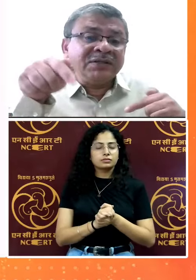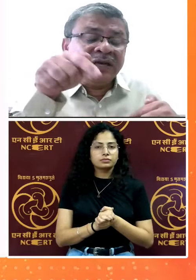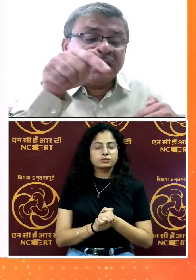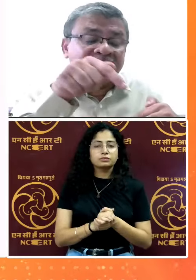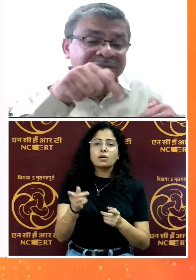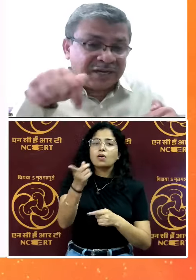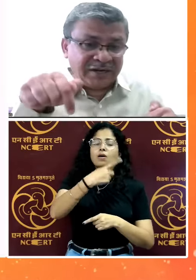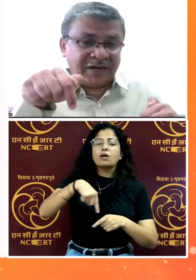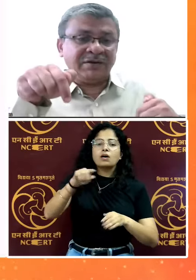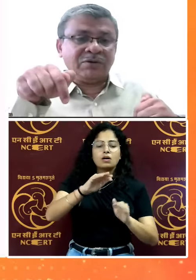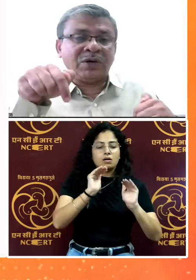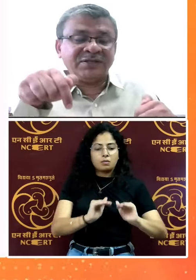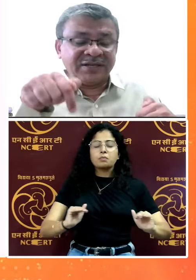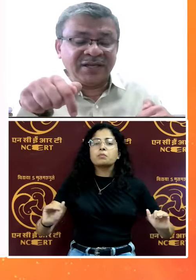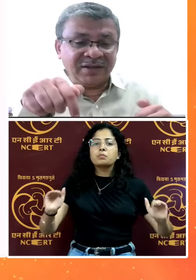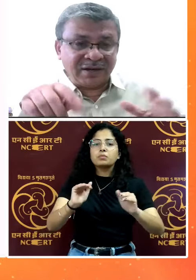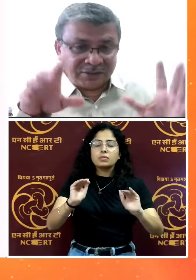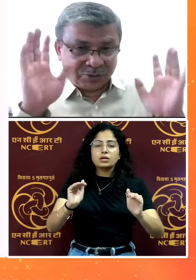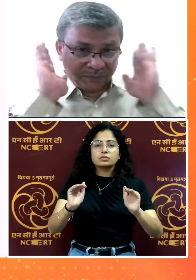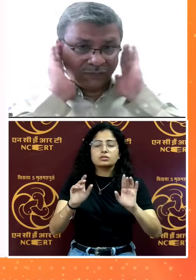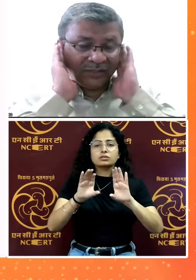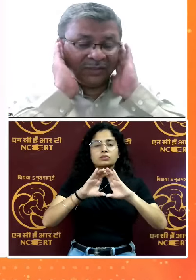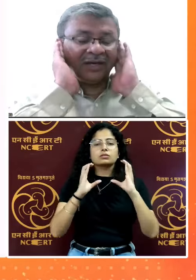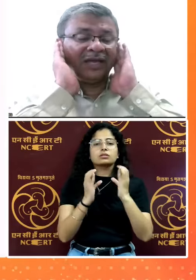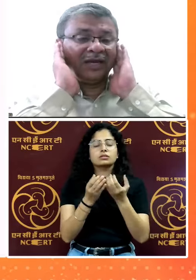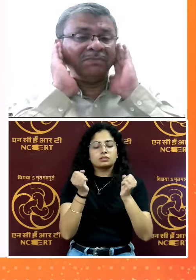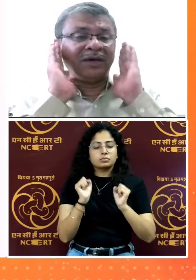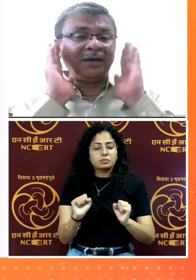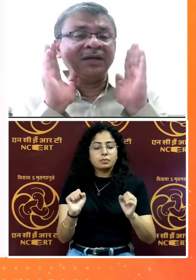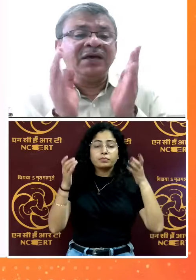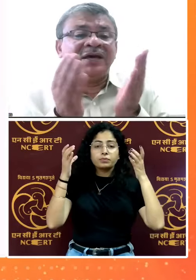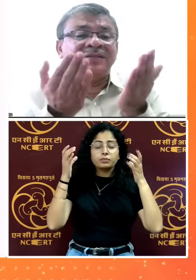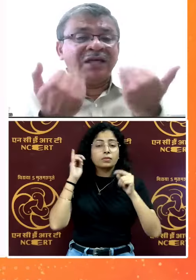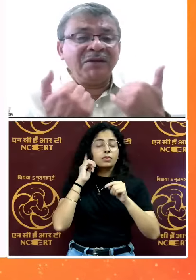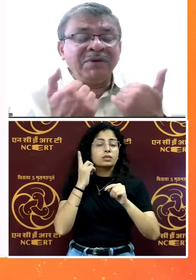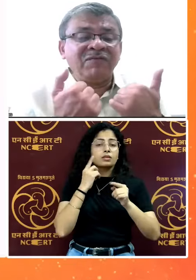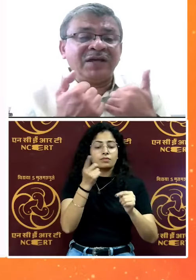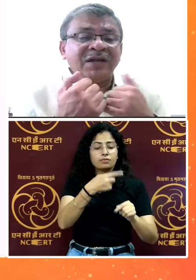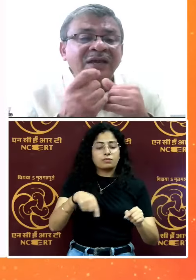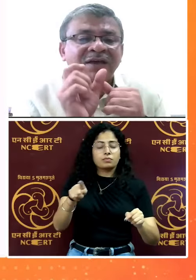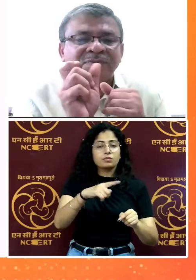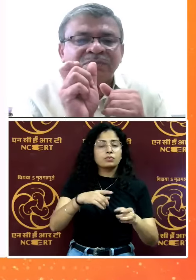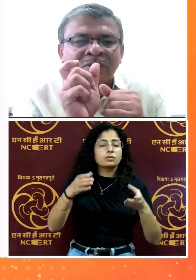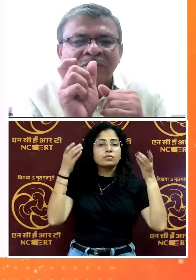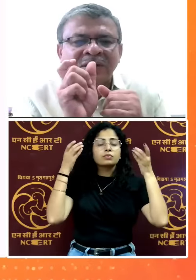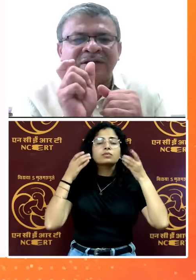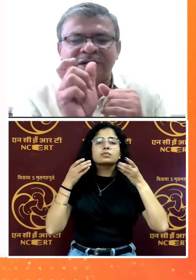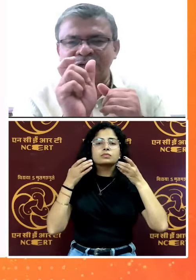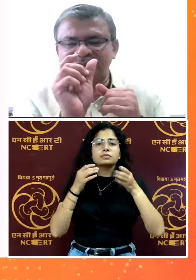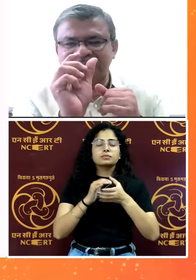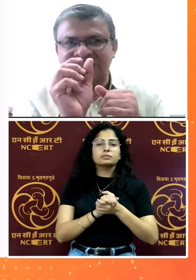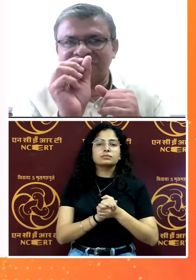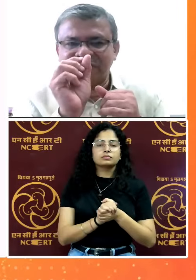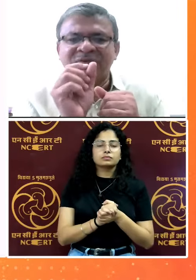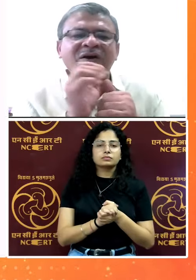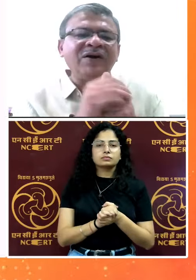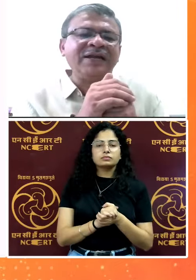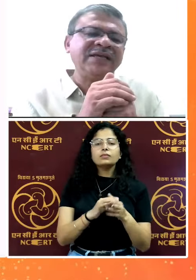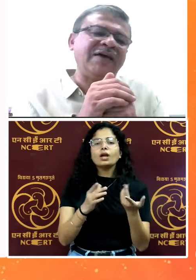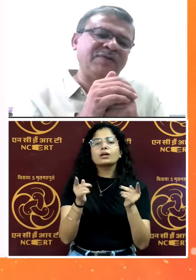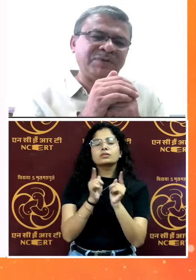all the children who are sitting in the classroom with the hearing impairment, they'll be wearing a small radio set